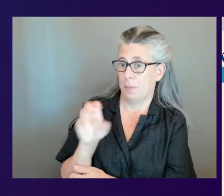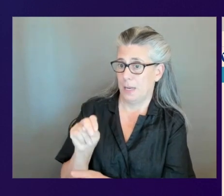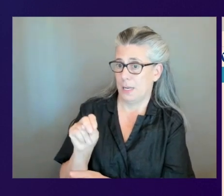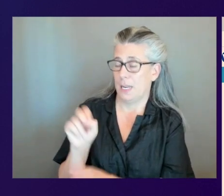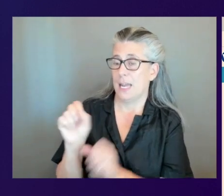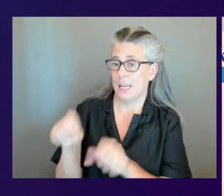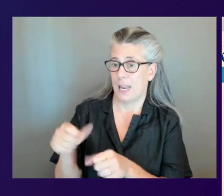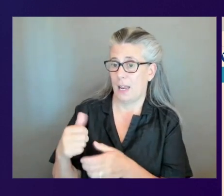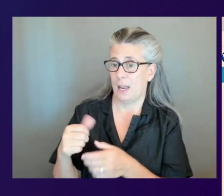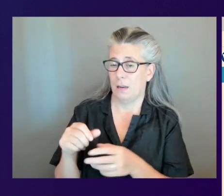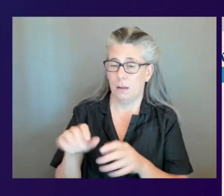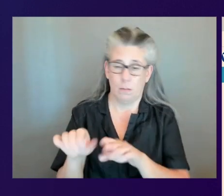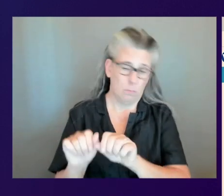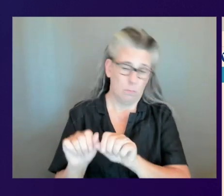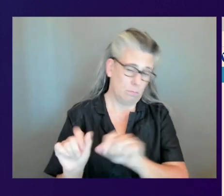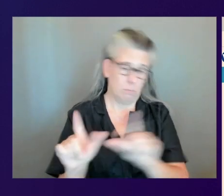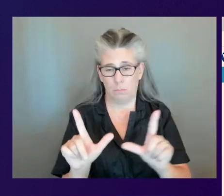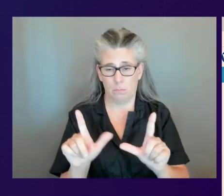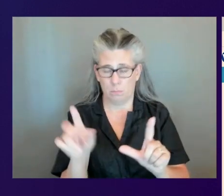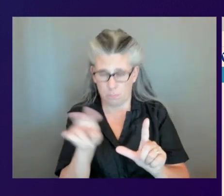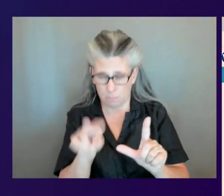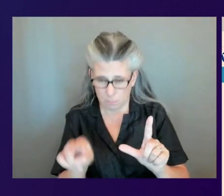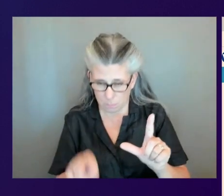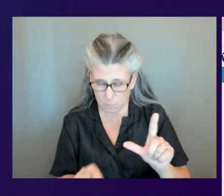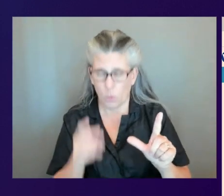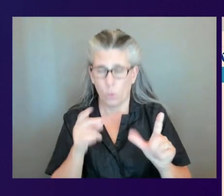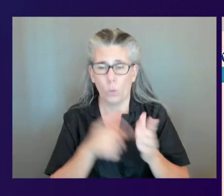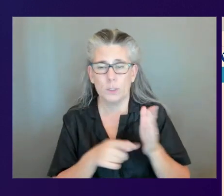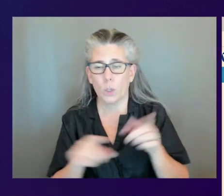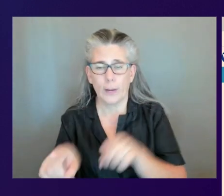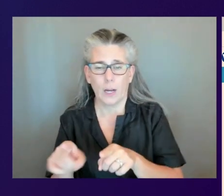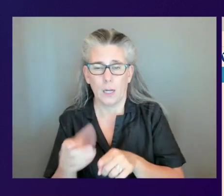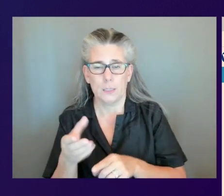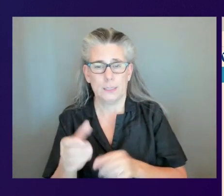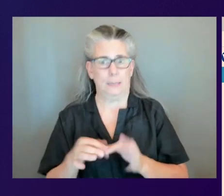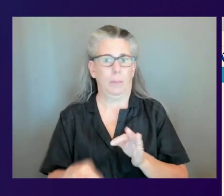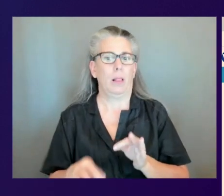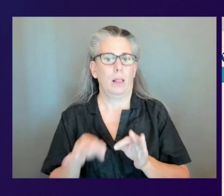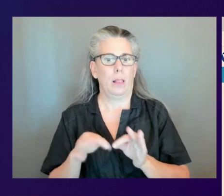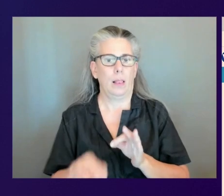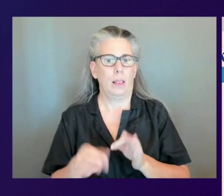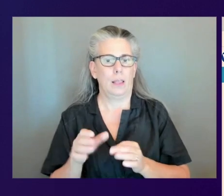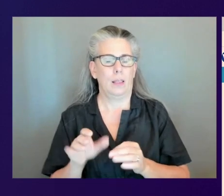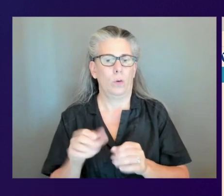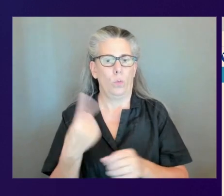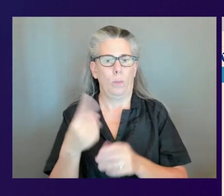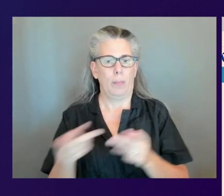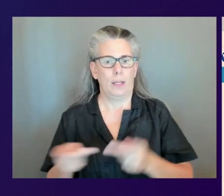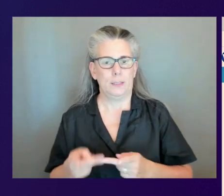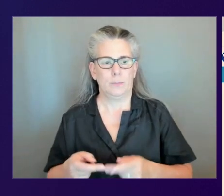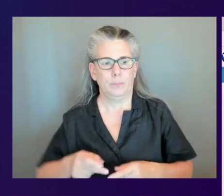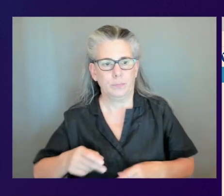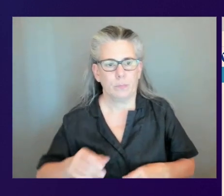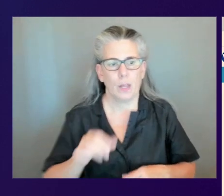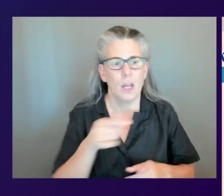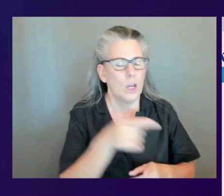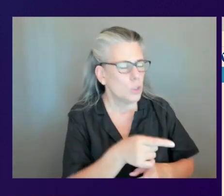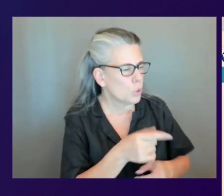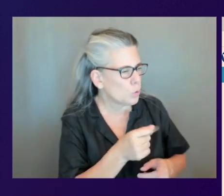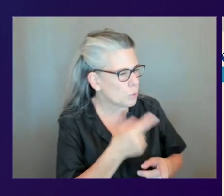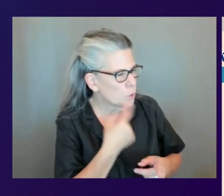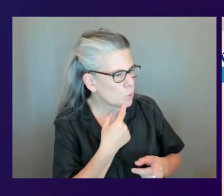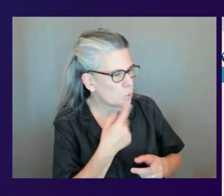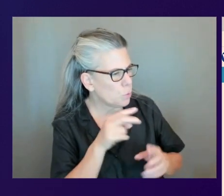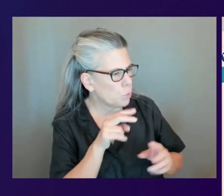Gigi, you are just describing last week for me. It's okay. It's like you were watching. Were you monitoring